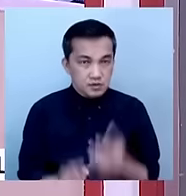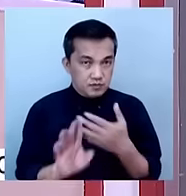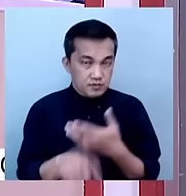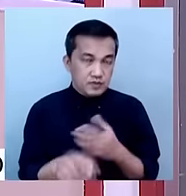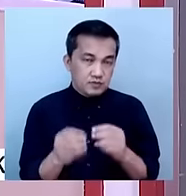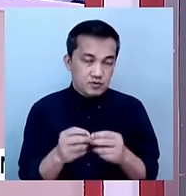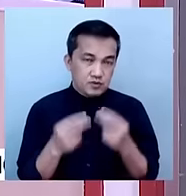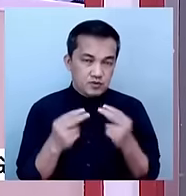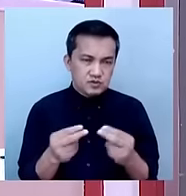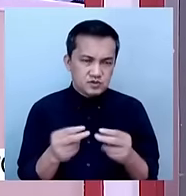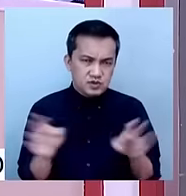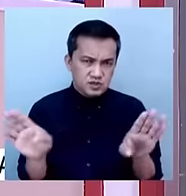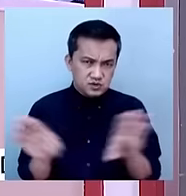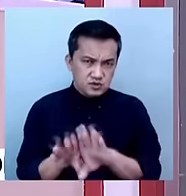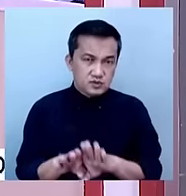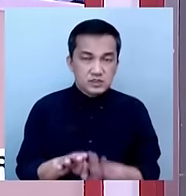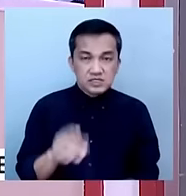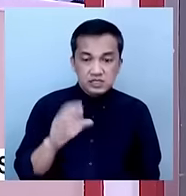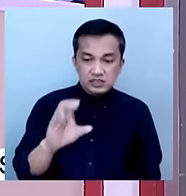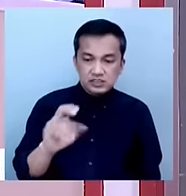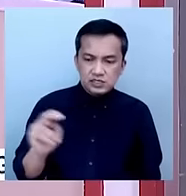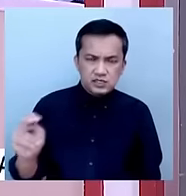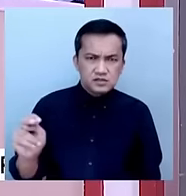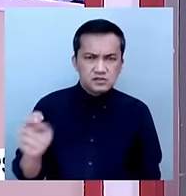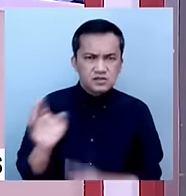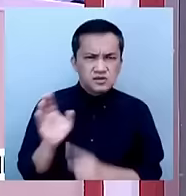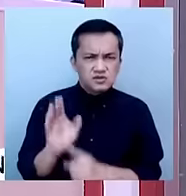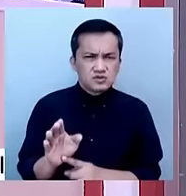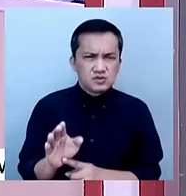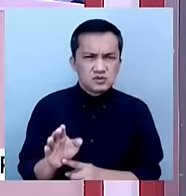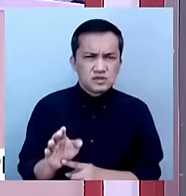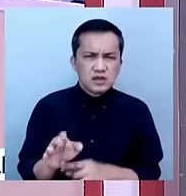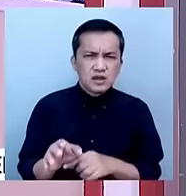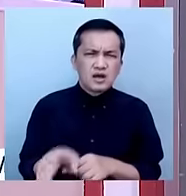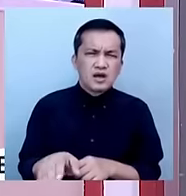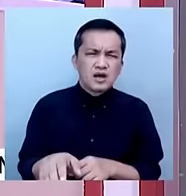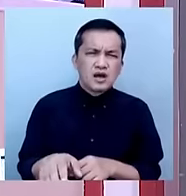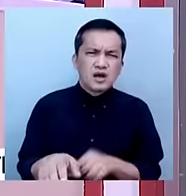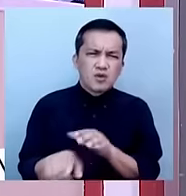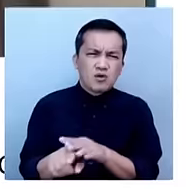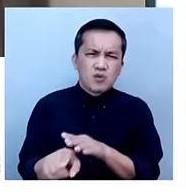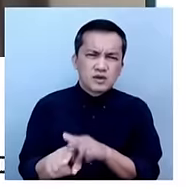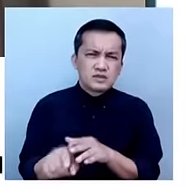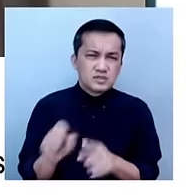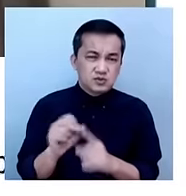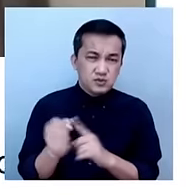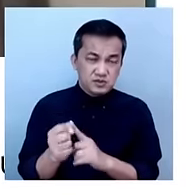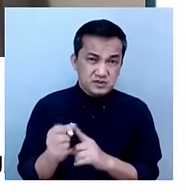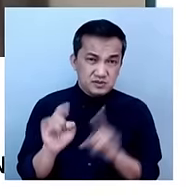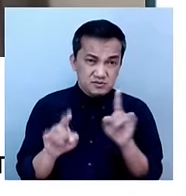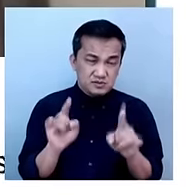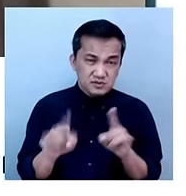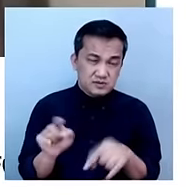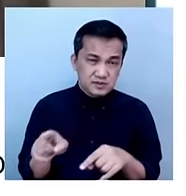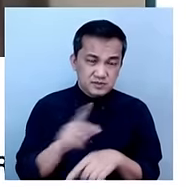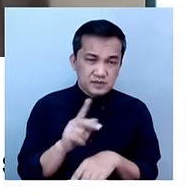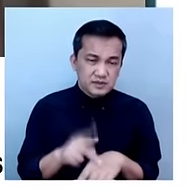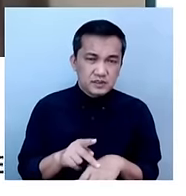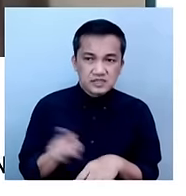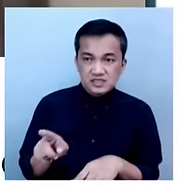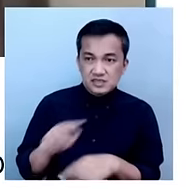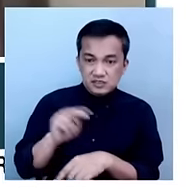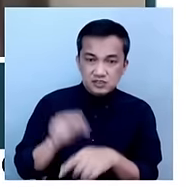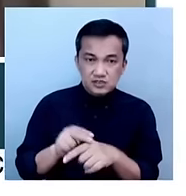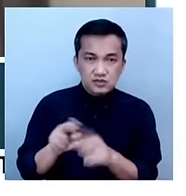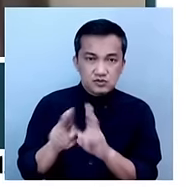the shutdown on CNN Philippines shows the dire state of legacy media. The National Union of Journalists of the Philippines says the